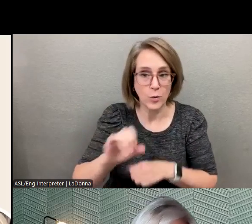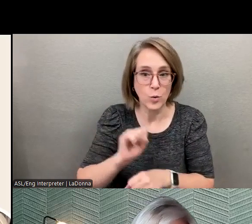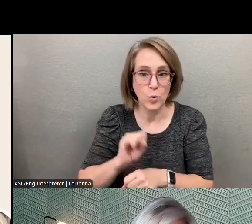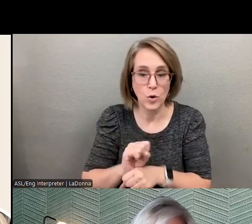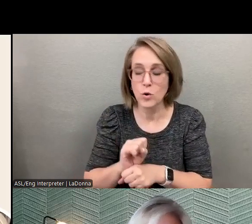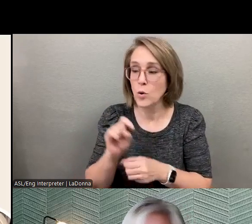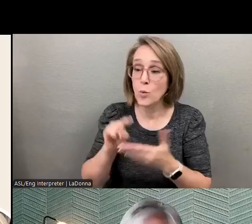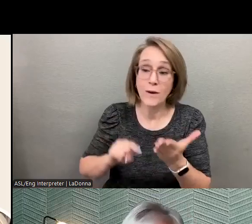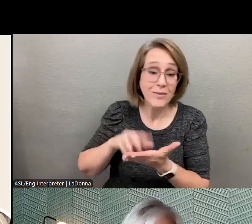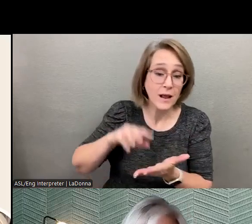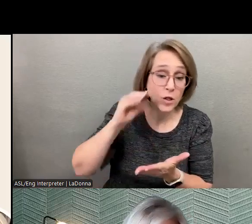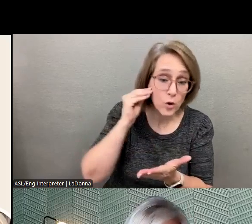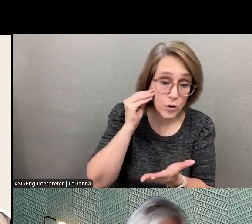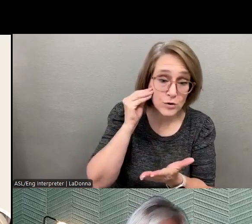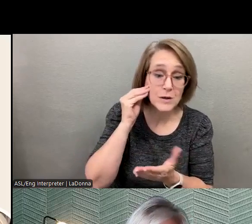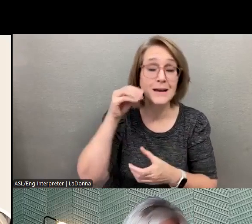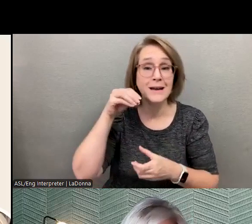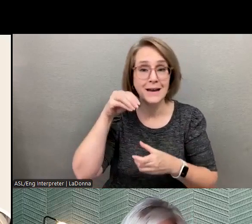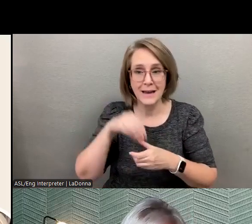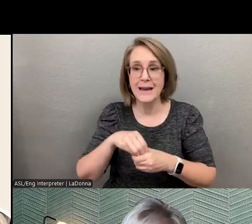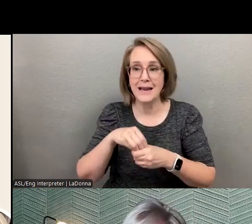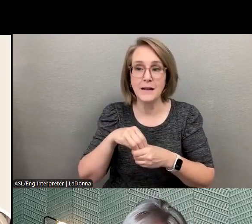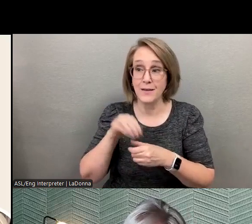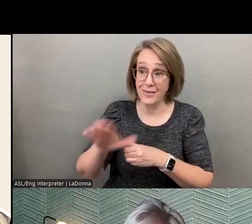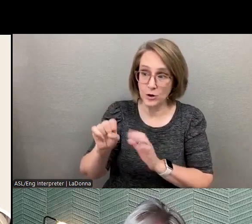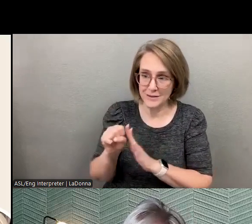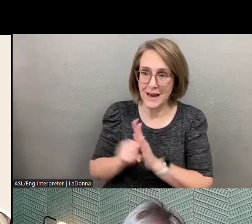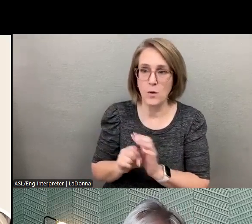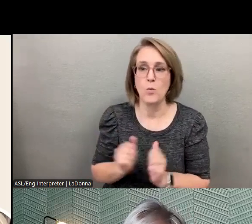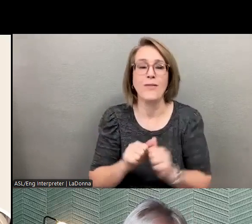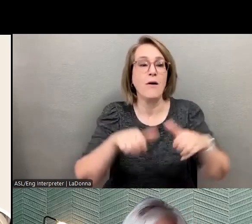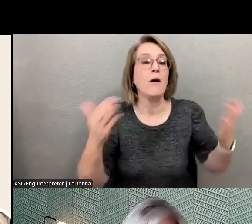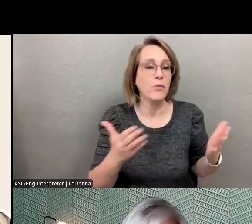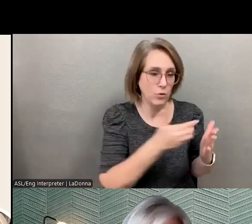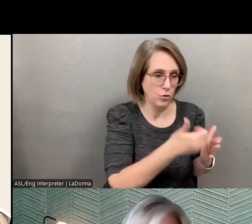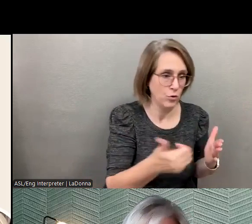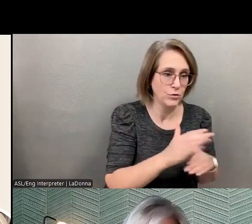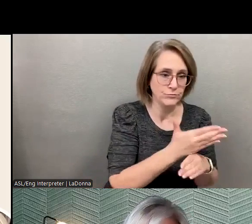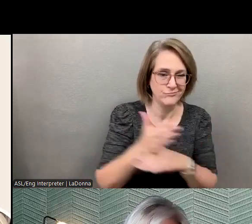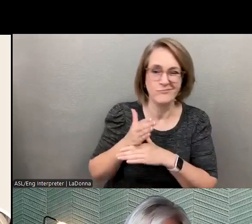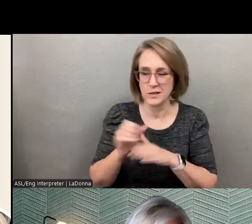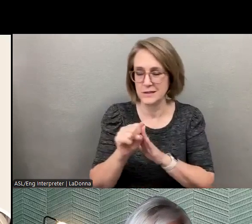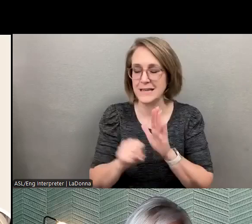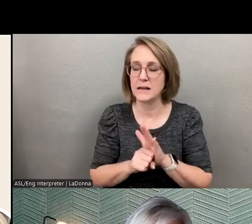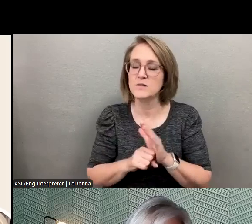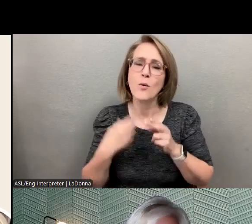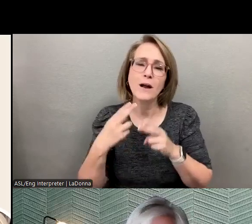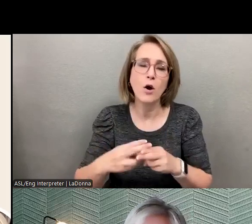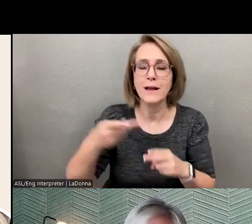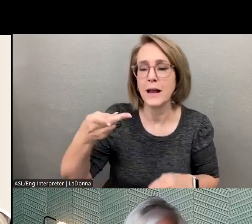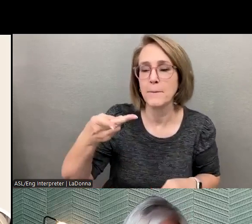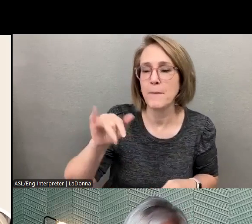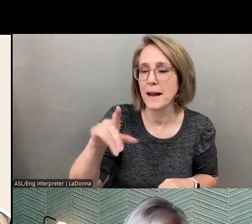work and what was learned amongst other states. So it's really a piloting kind of collaborative that